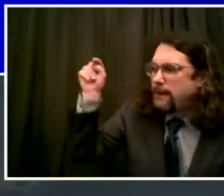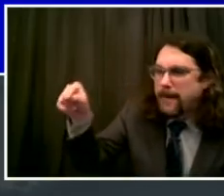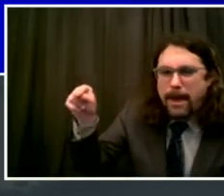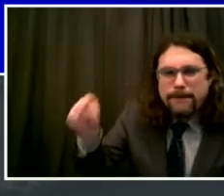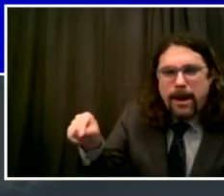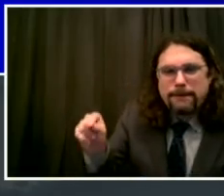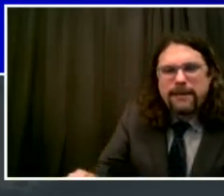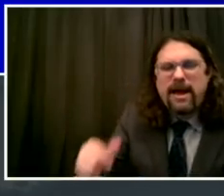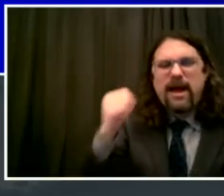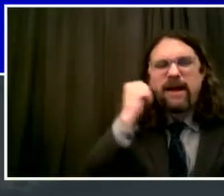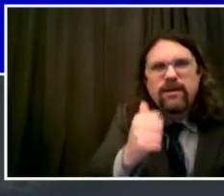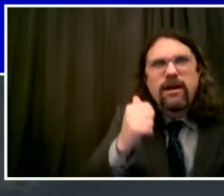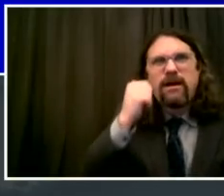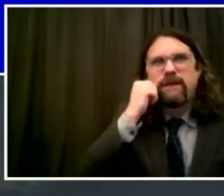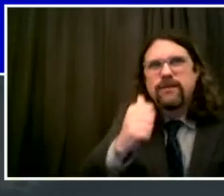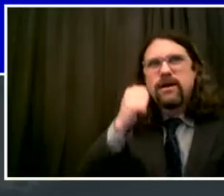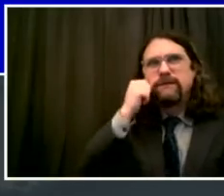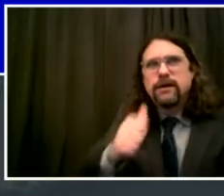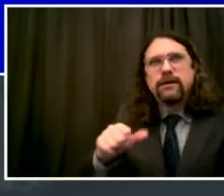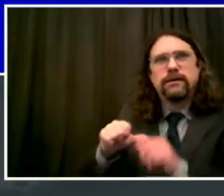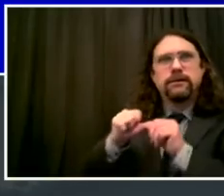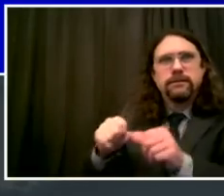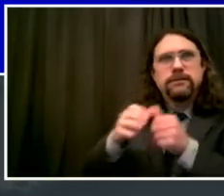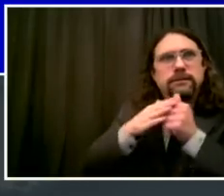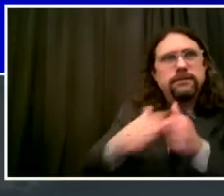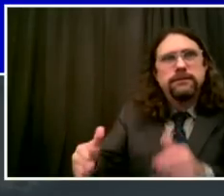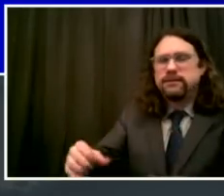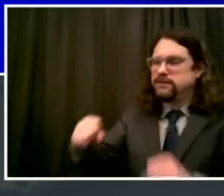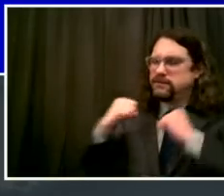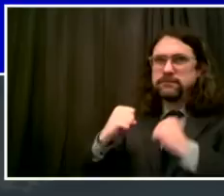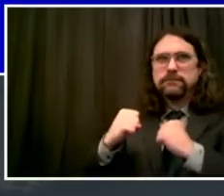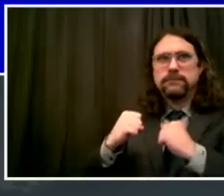do to get there. A few words in Spanish.